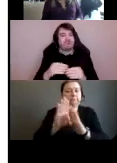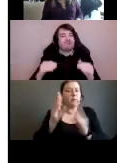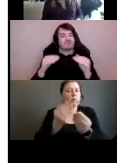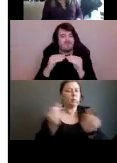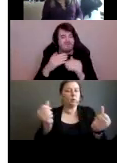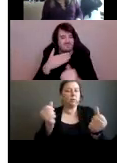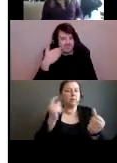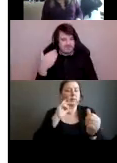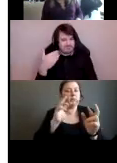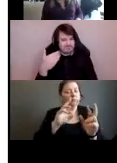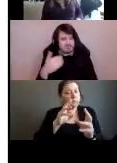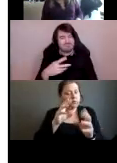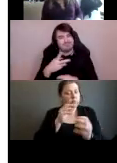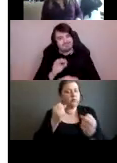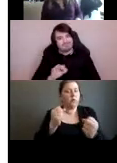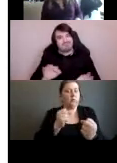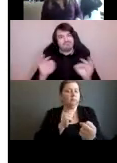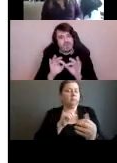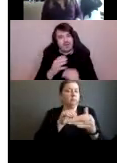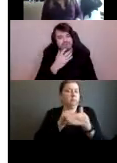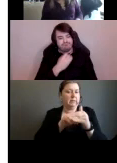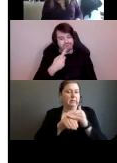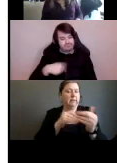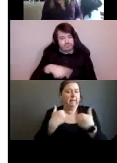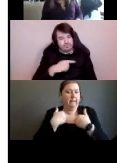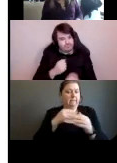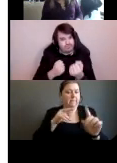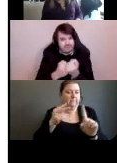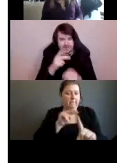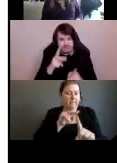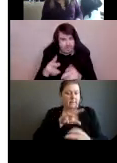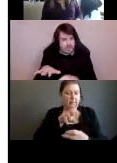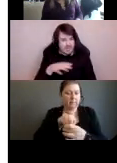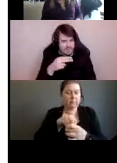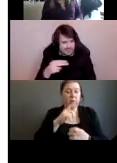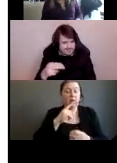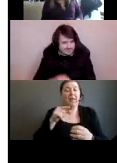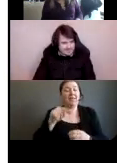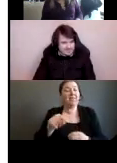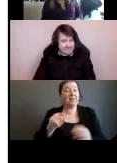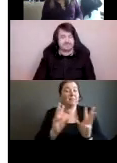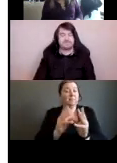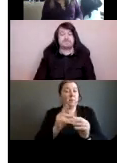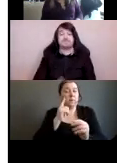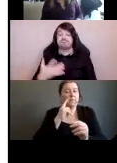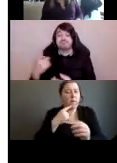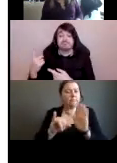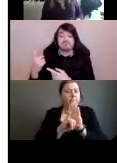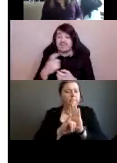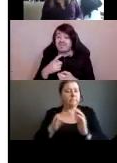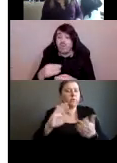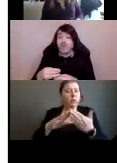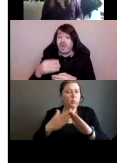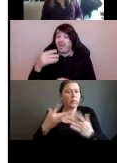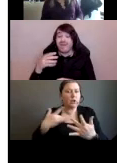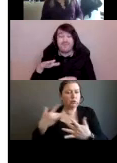us. The information shared today will be compiled to highlight both the concerns of the community and the outstanding questions that we still need